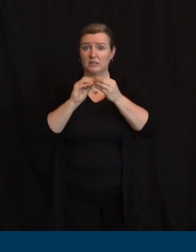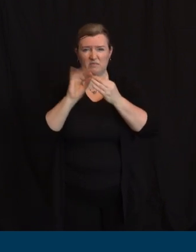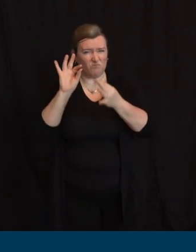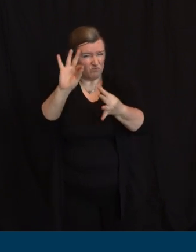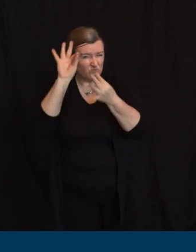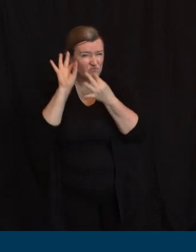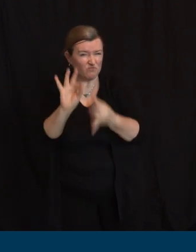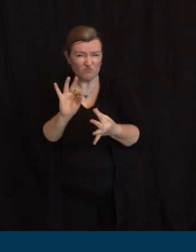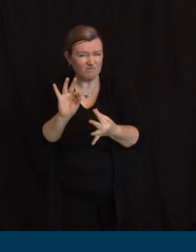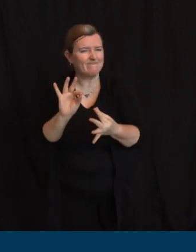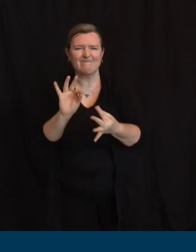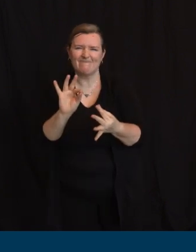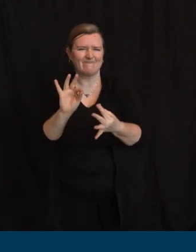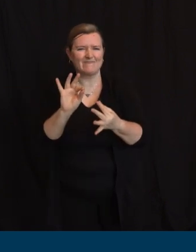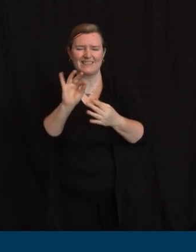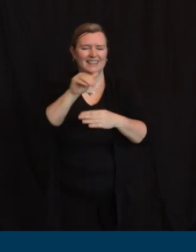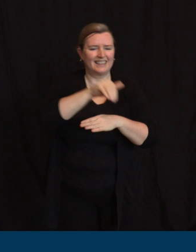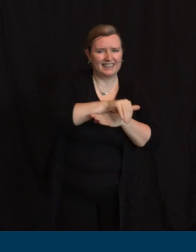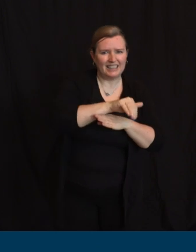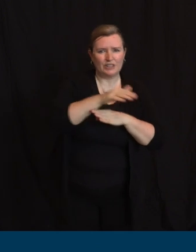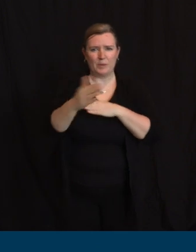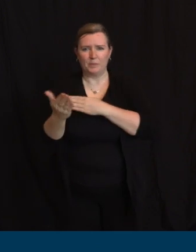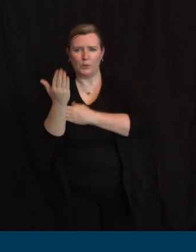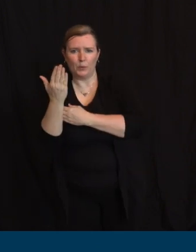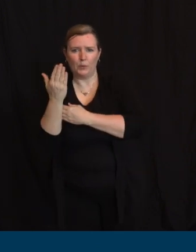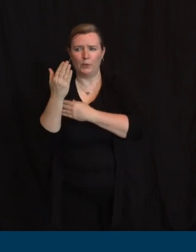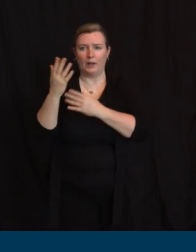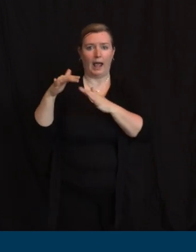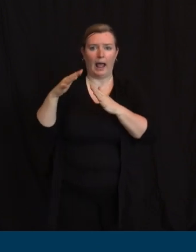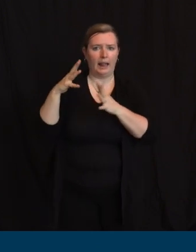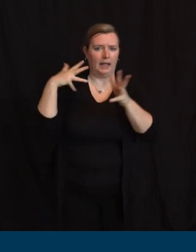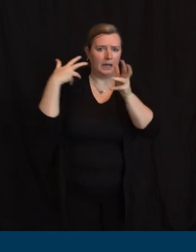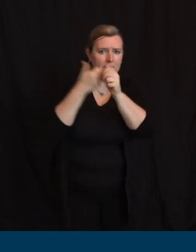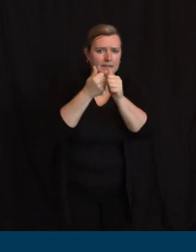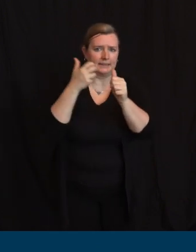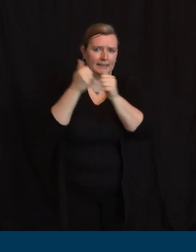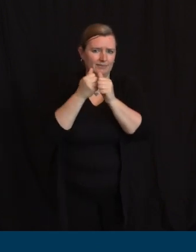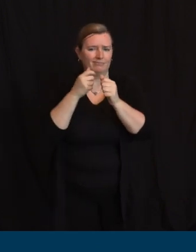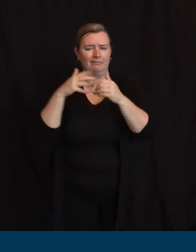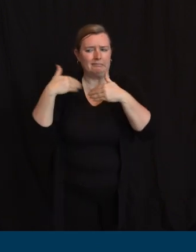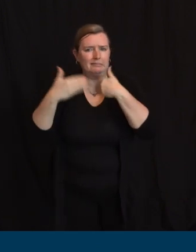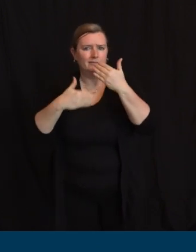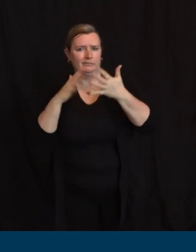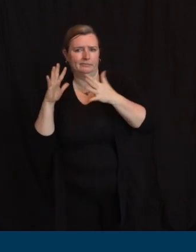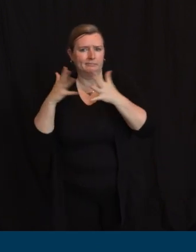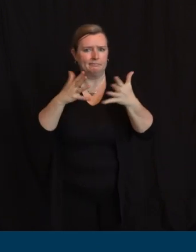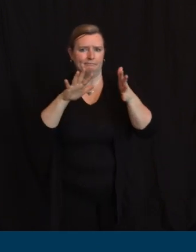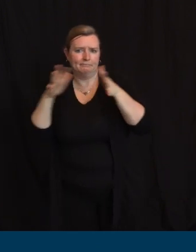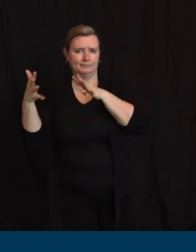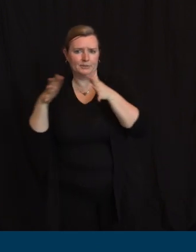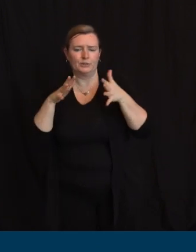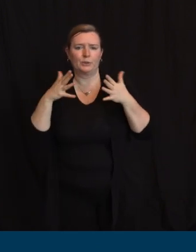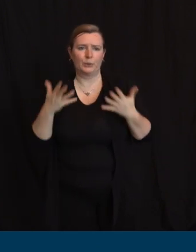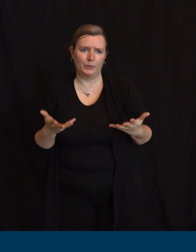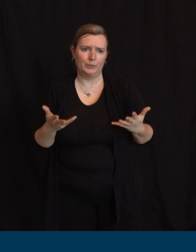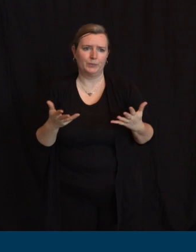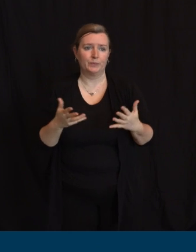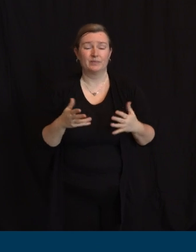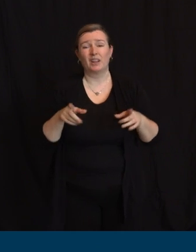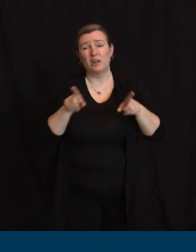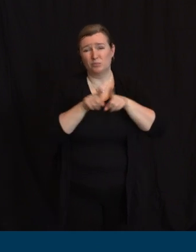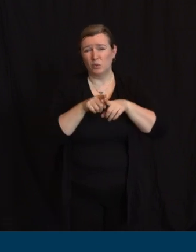or late reports may not yet be reflected in the posted data. Sadly, with the heaviest of